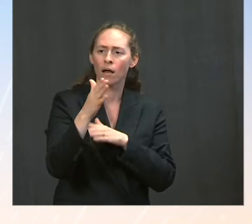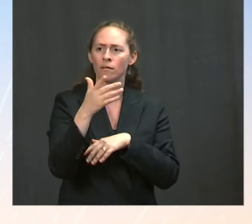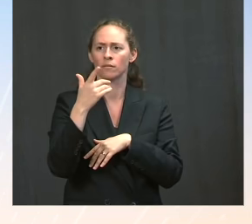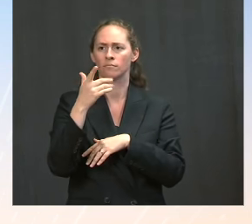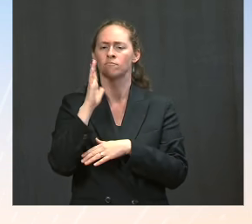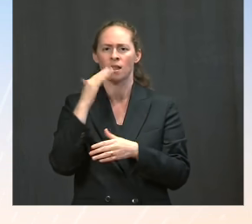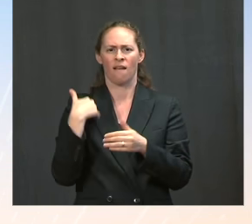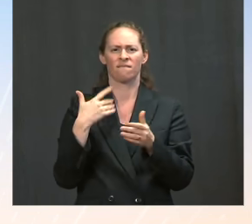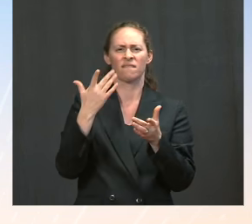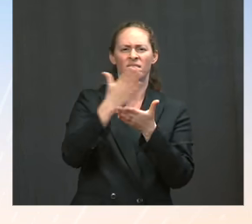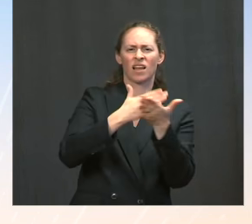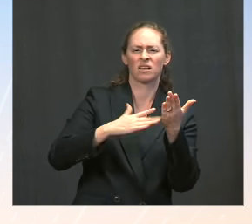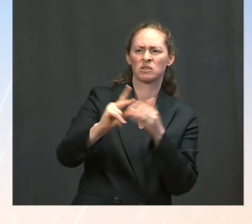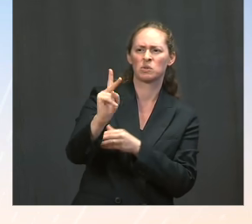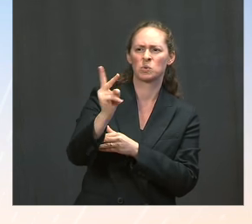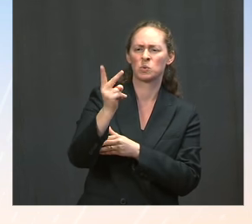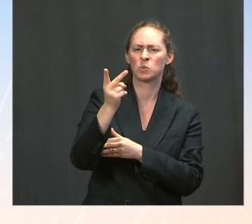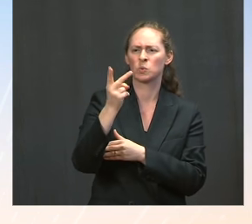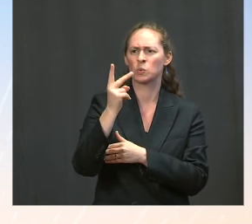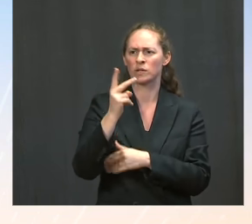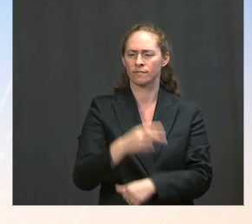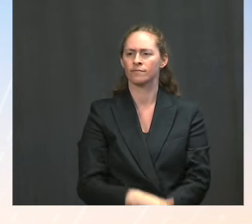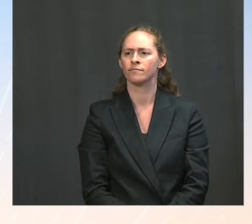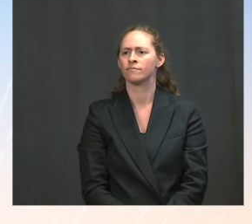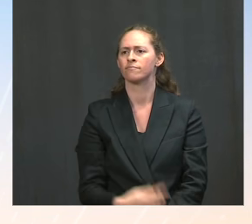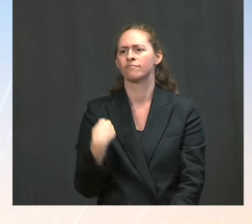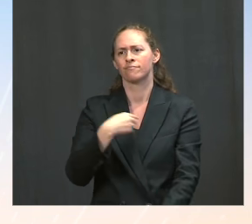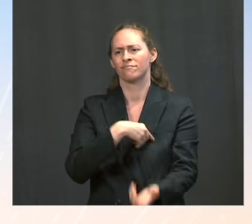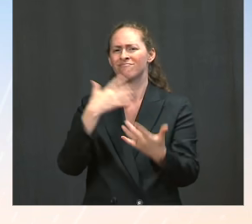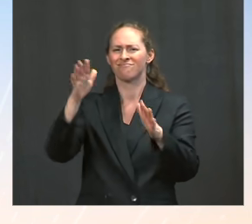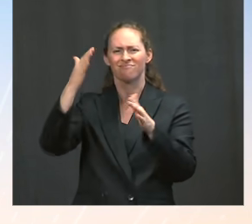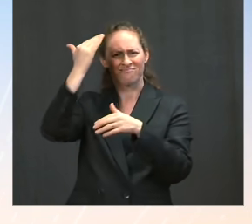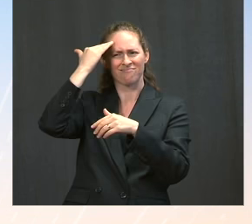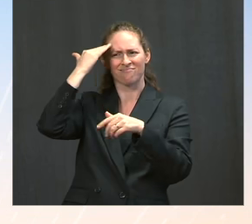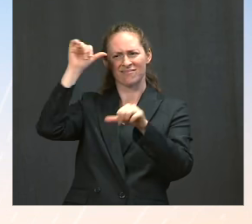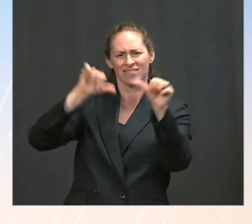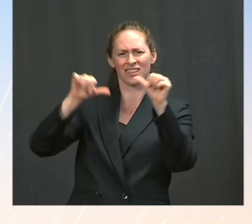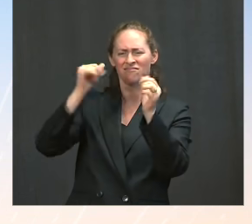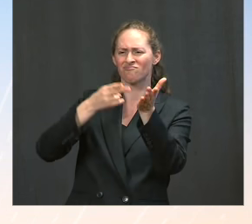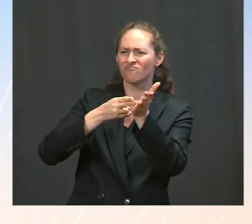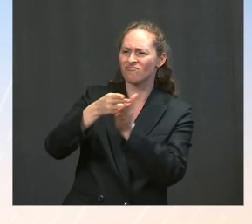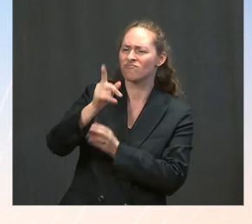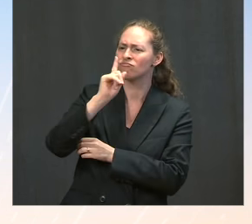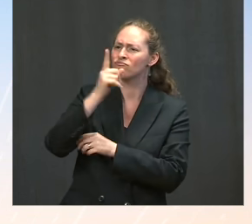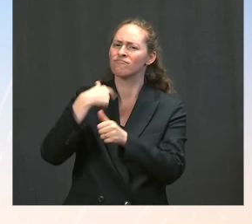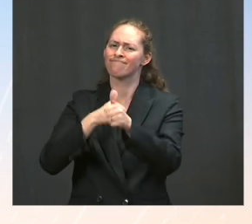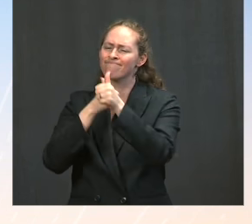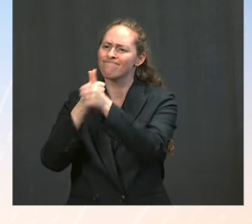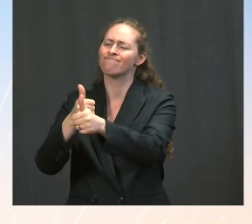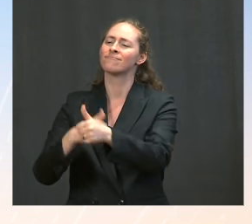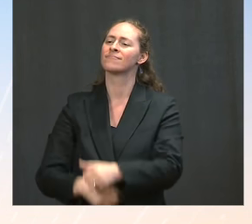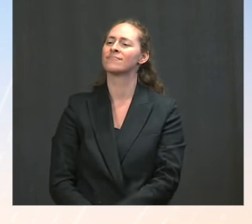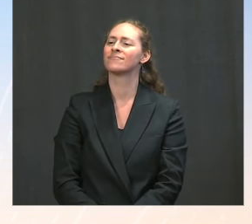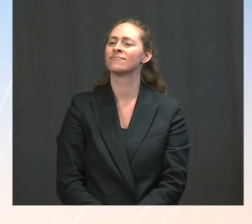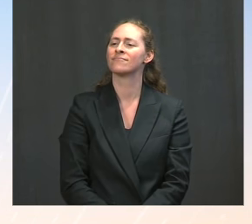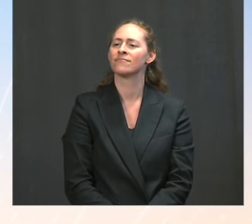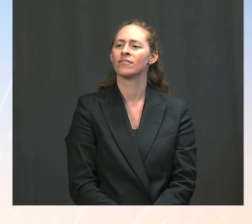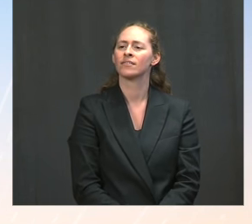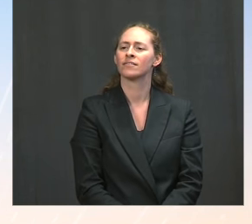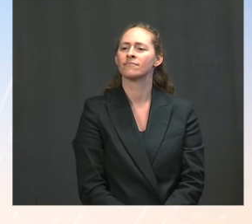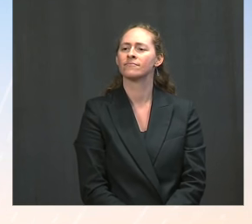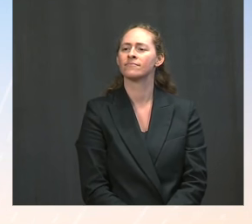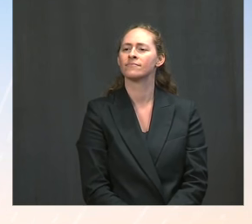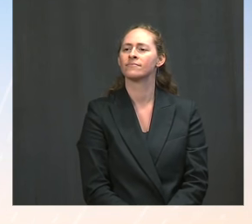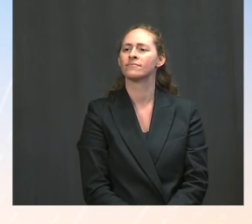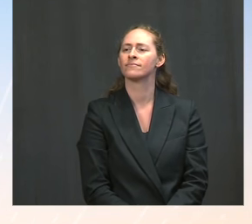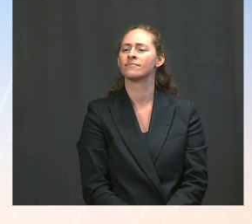transparent, expert-led, and free from interference. We have certainly seen the PRC's comments, again, rejecting phase two of a